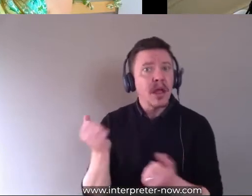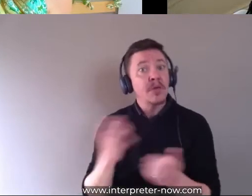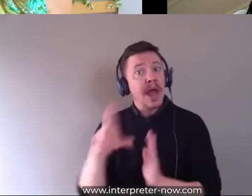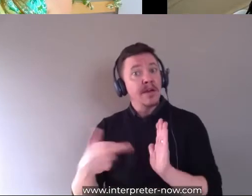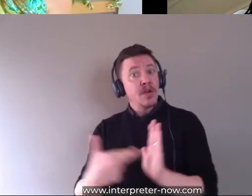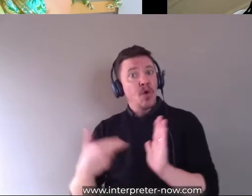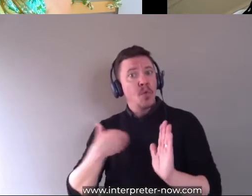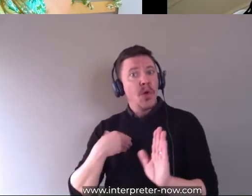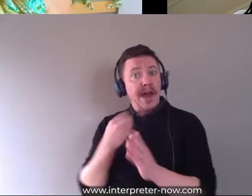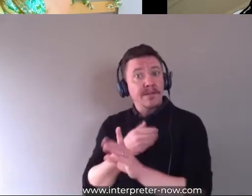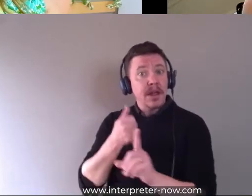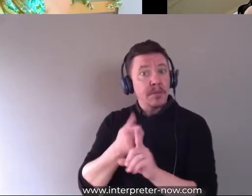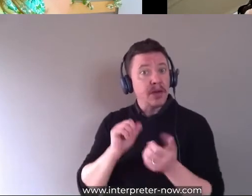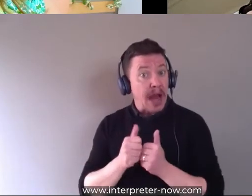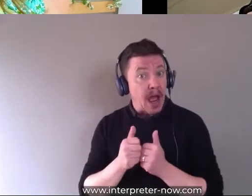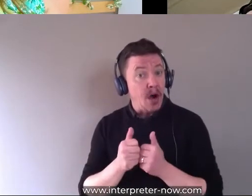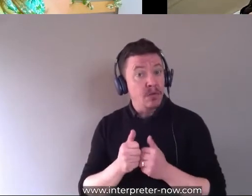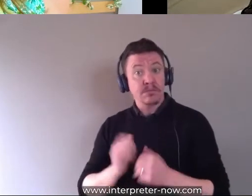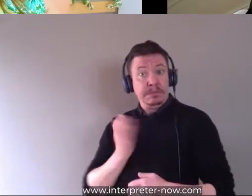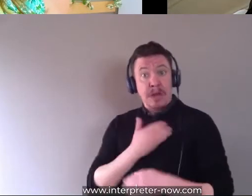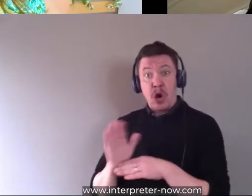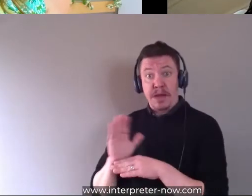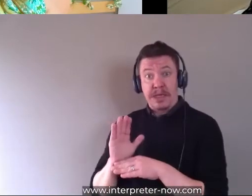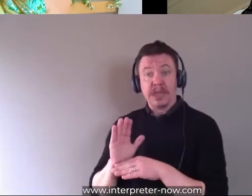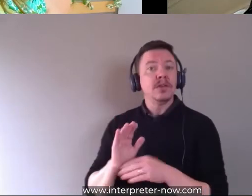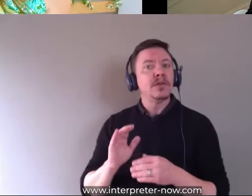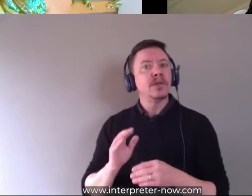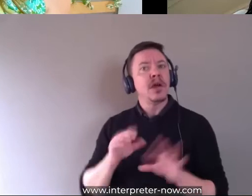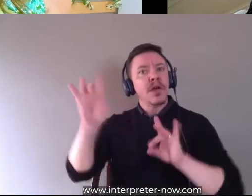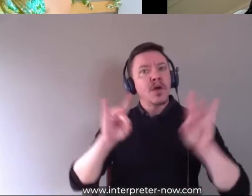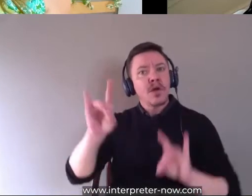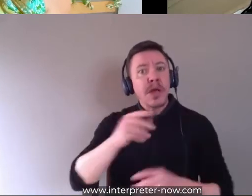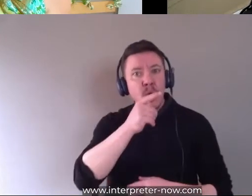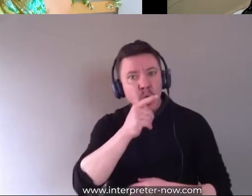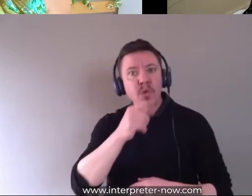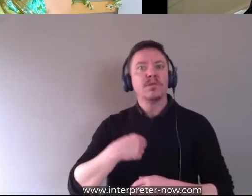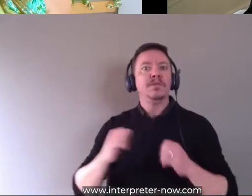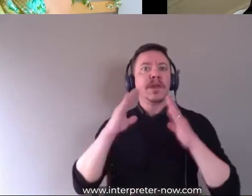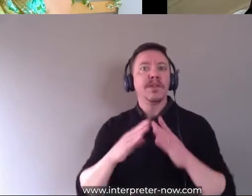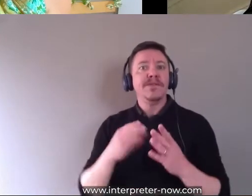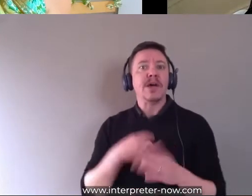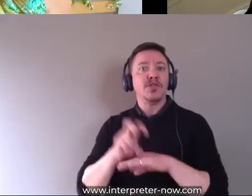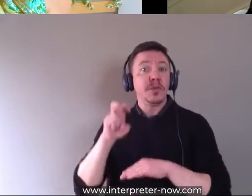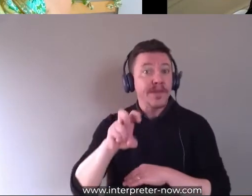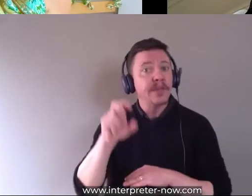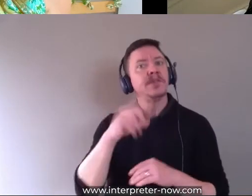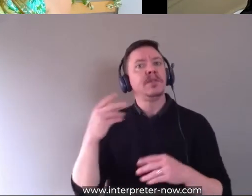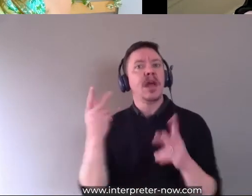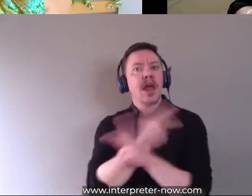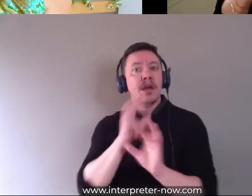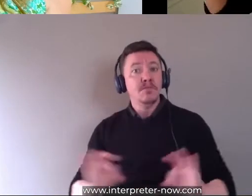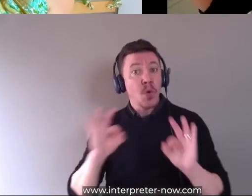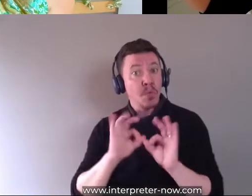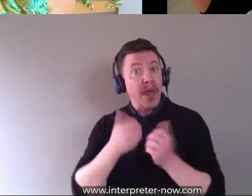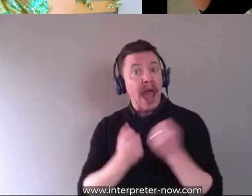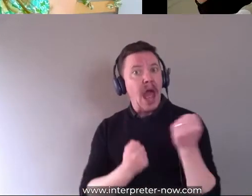impact on how, you know, at least at our firm, the companies that we select, the founders we invest in, and more importantly, how we help support them